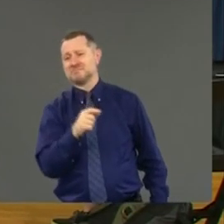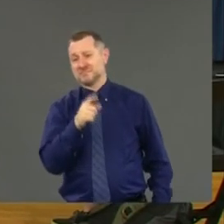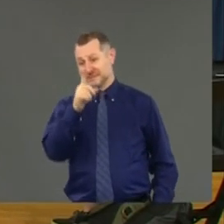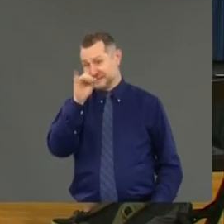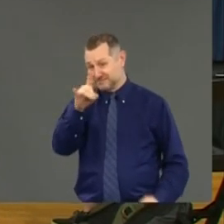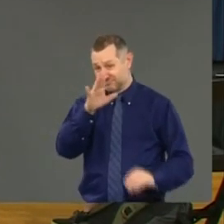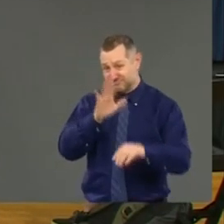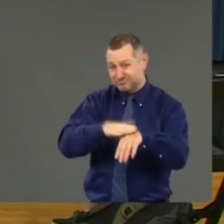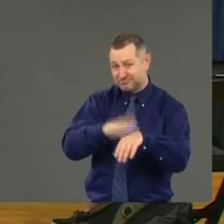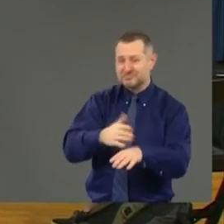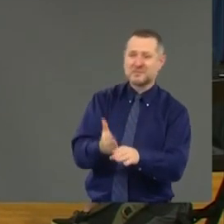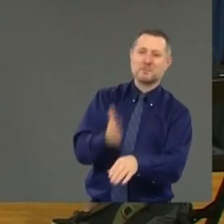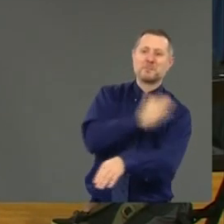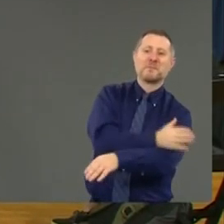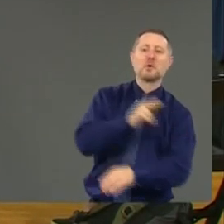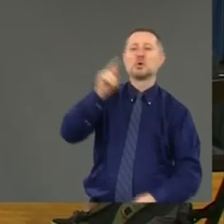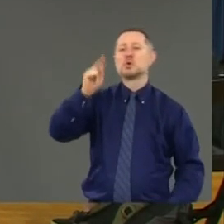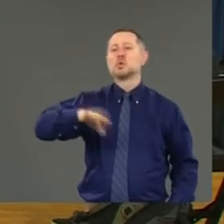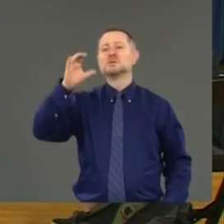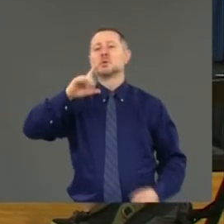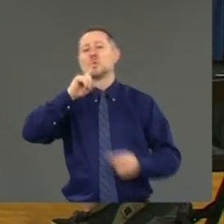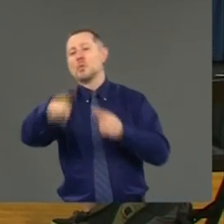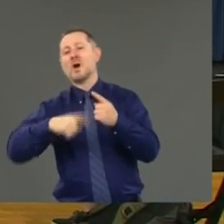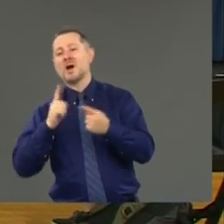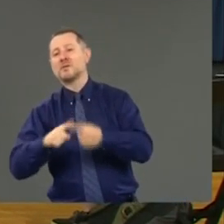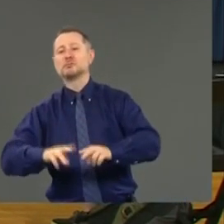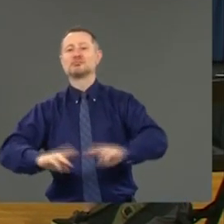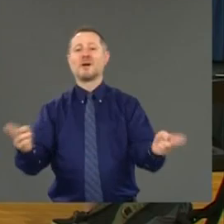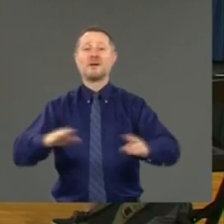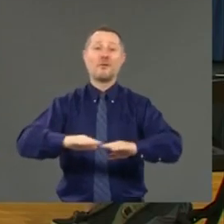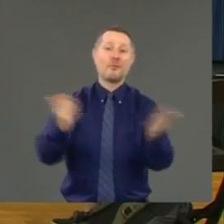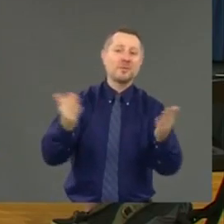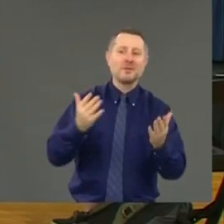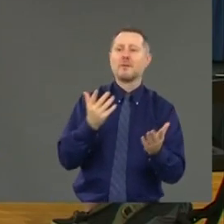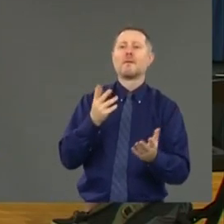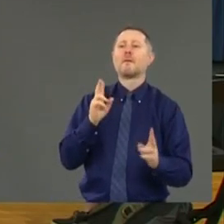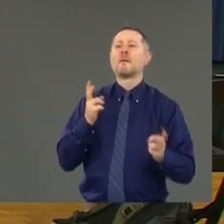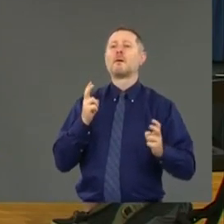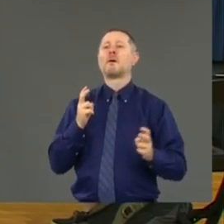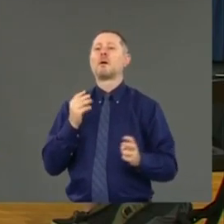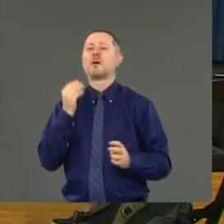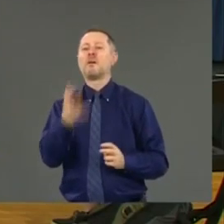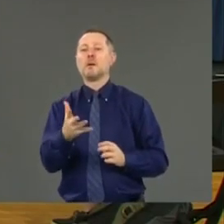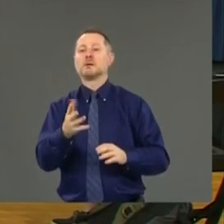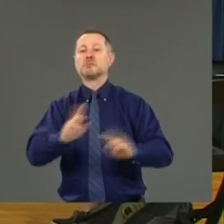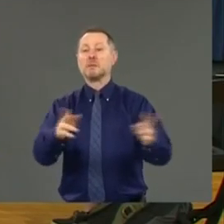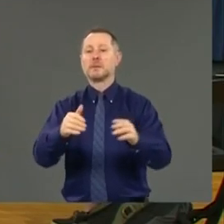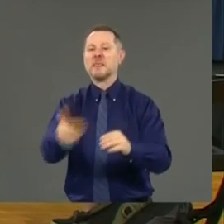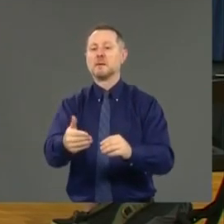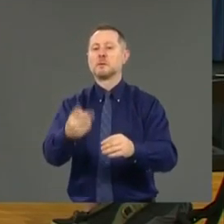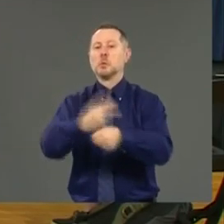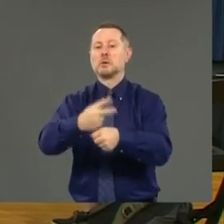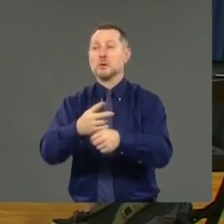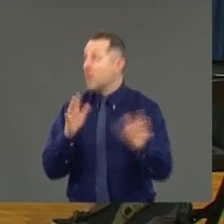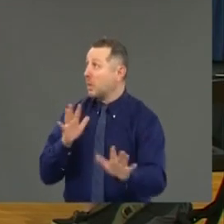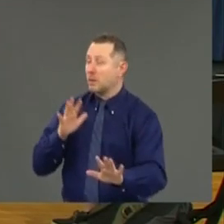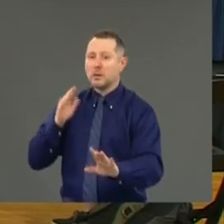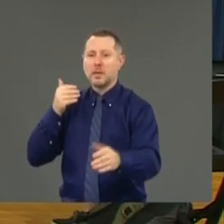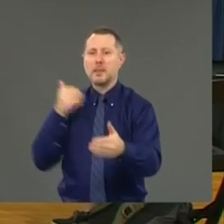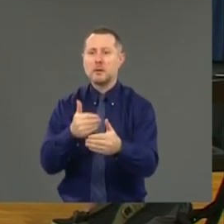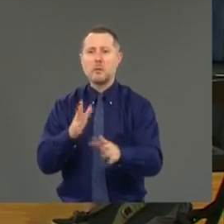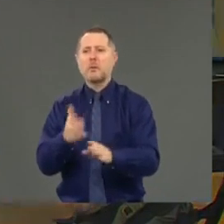before the reopening? Will it be like, all right, well, New York City will open in 2 days, for instance? And the other question is, do you have any thoughts on what's going on in Minneapolis